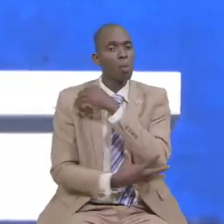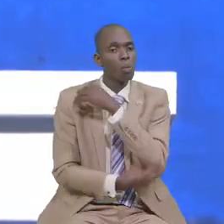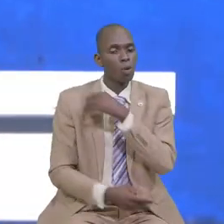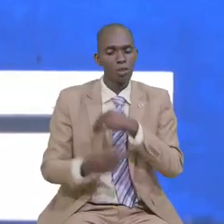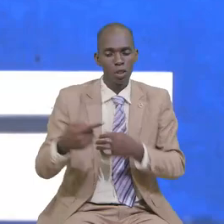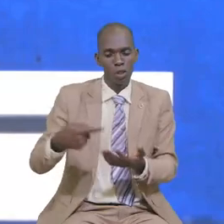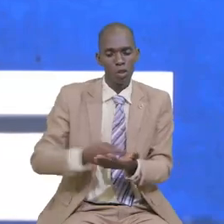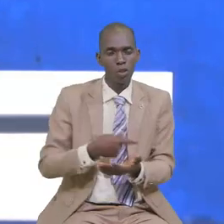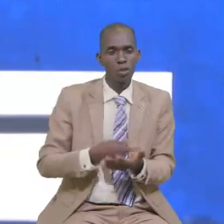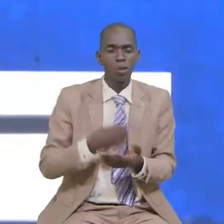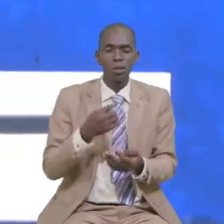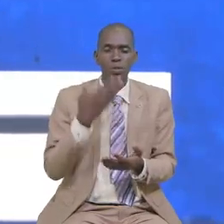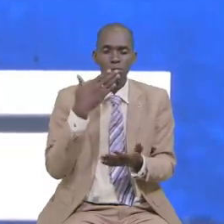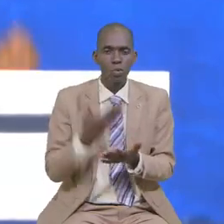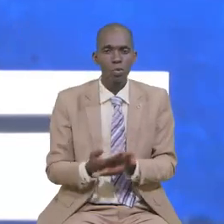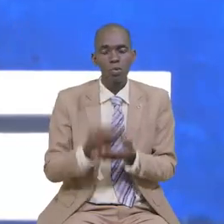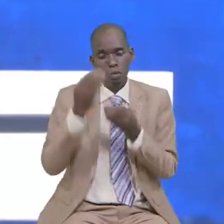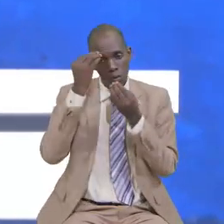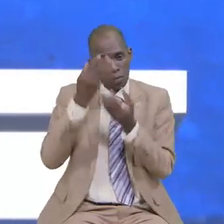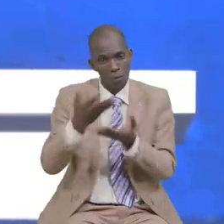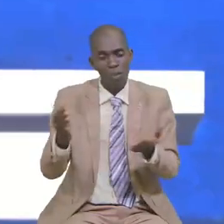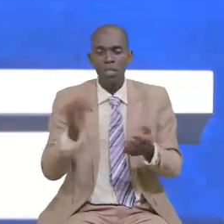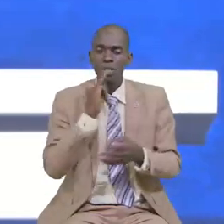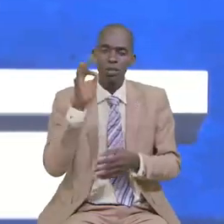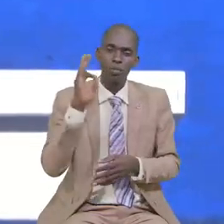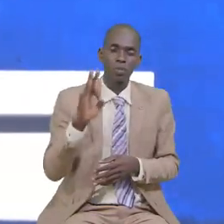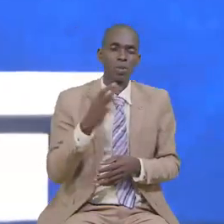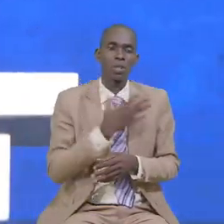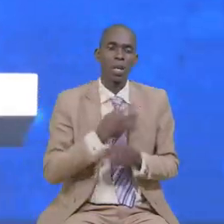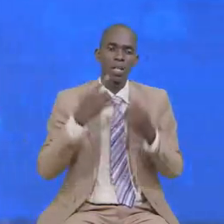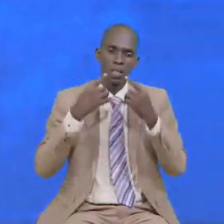the good news is preached and declared.